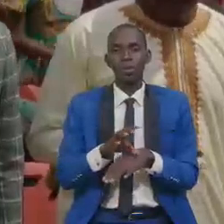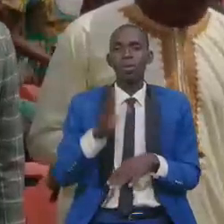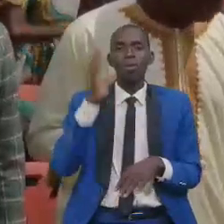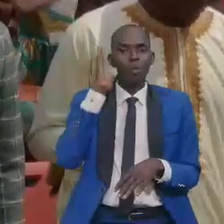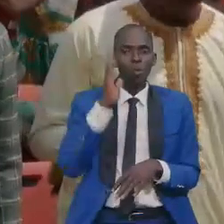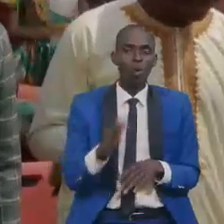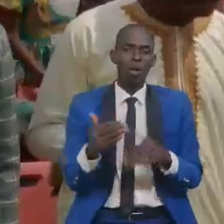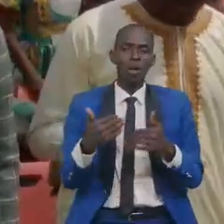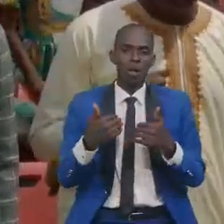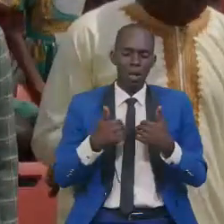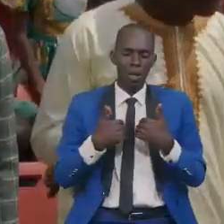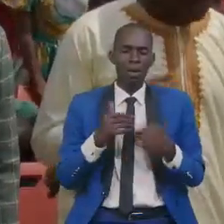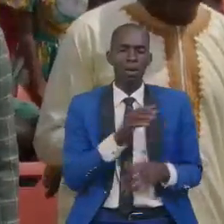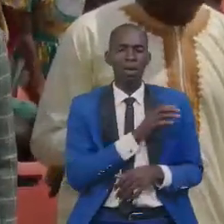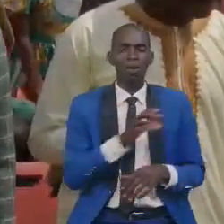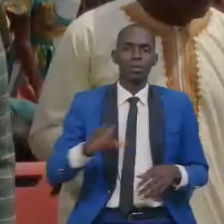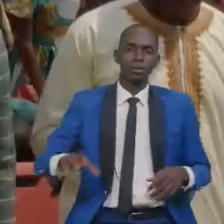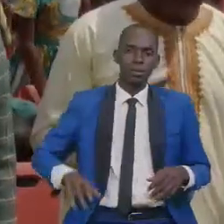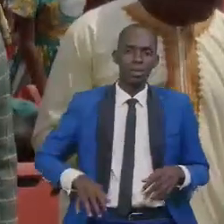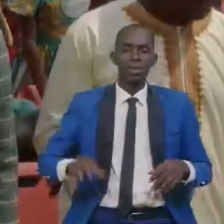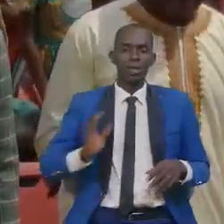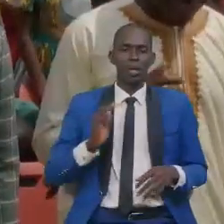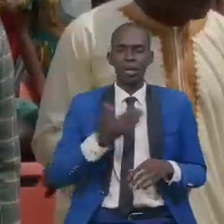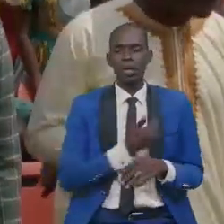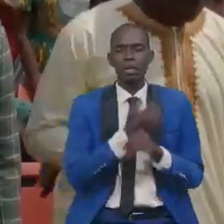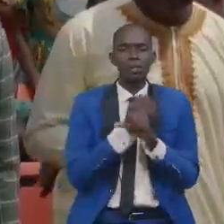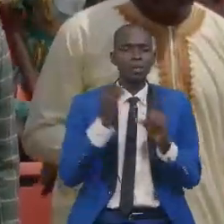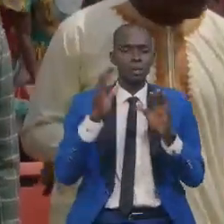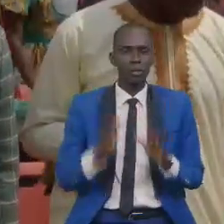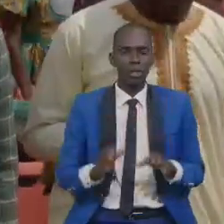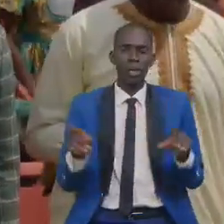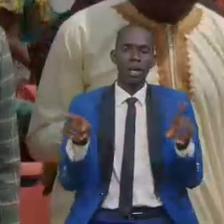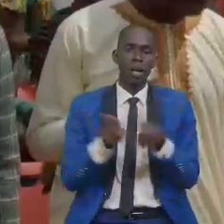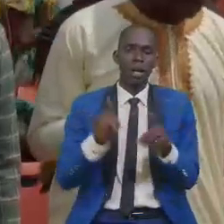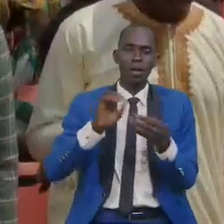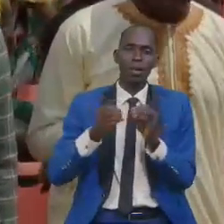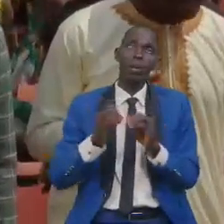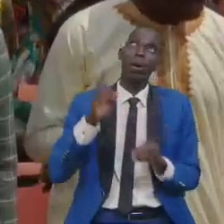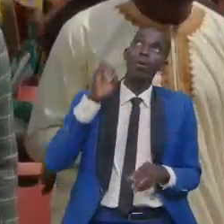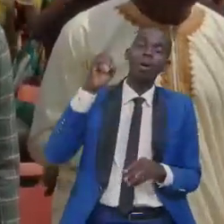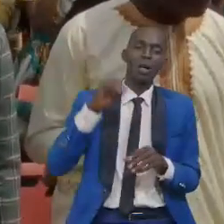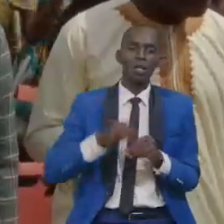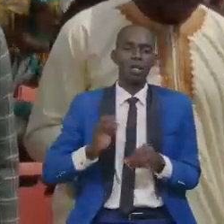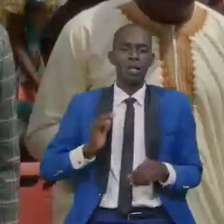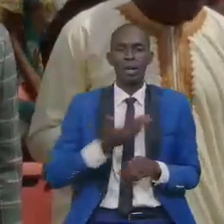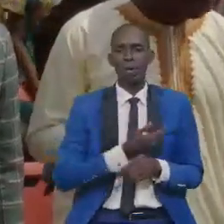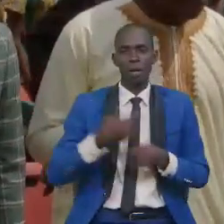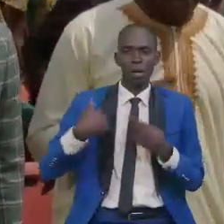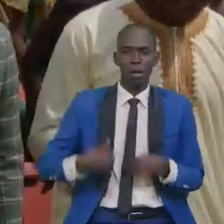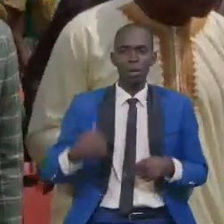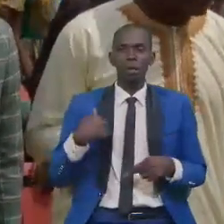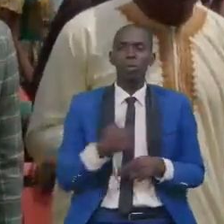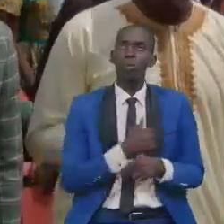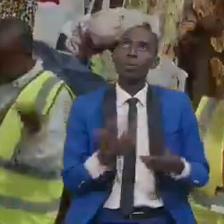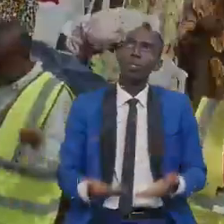have Christ a savior as number one in our heart will exalting